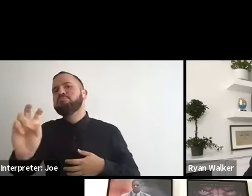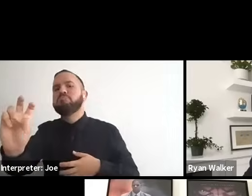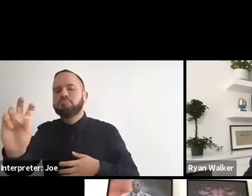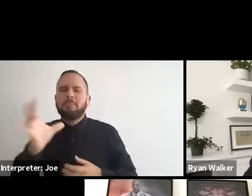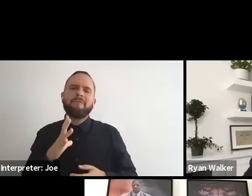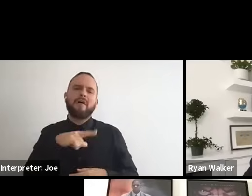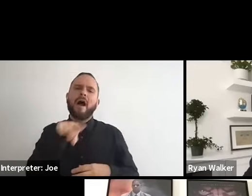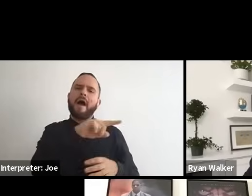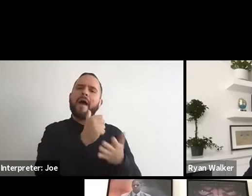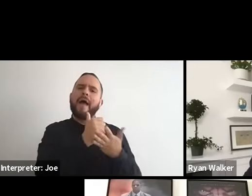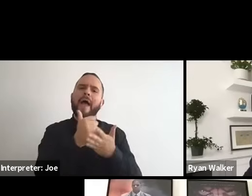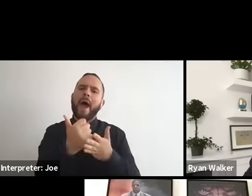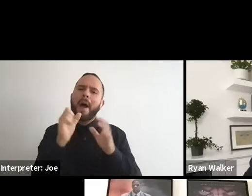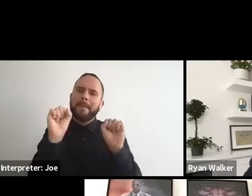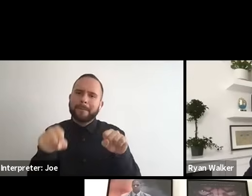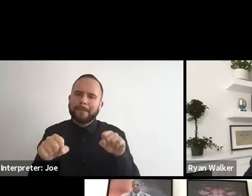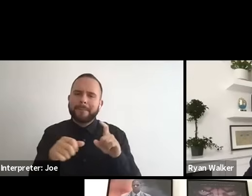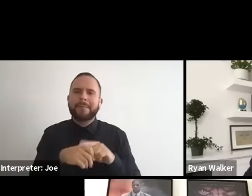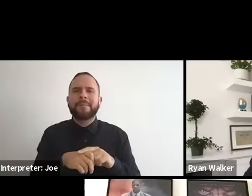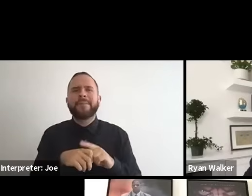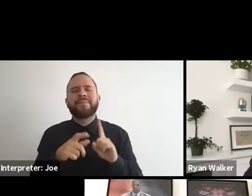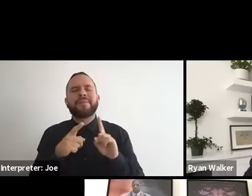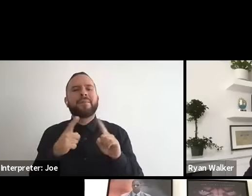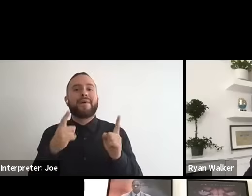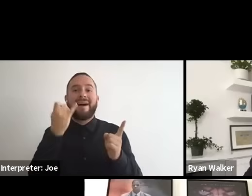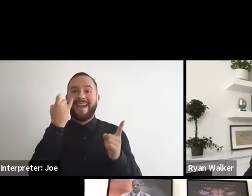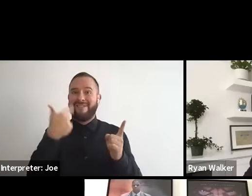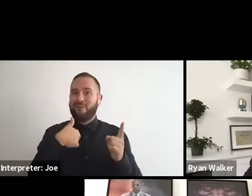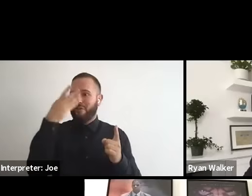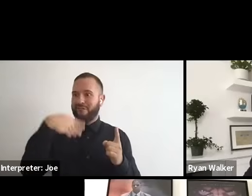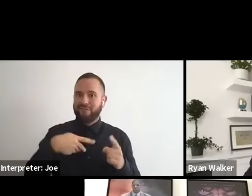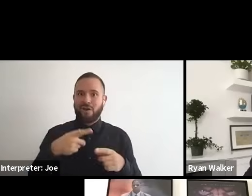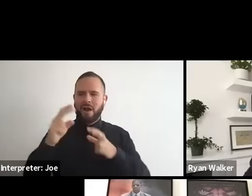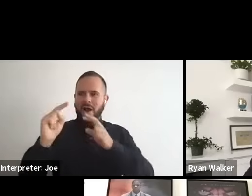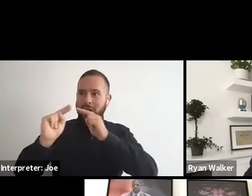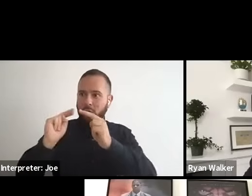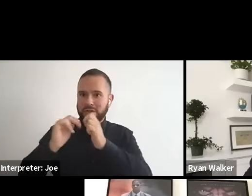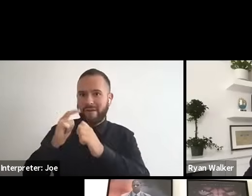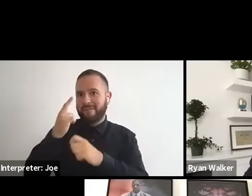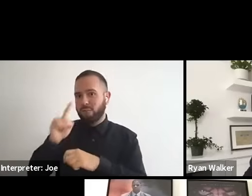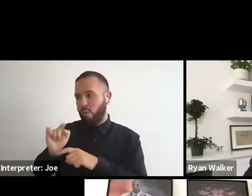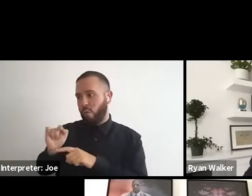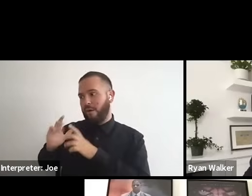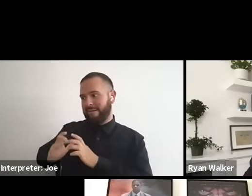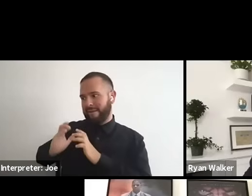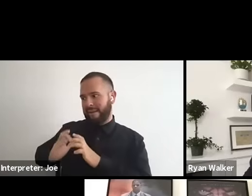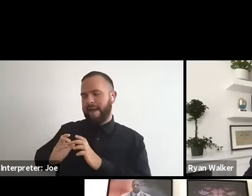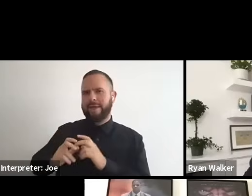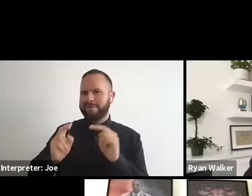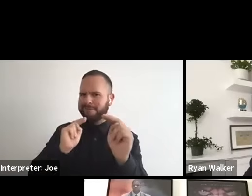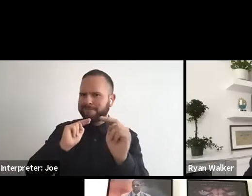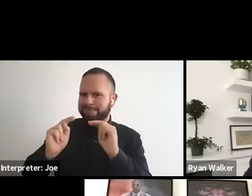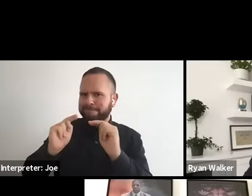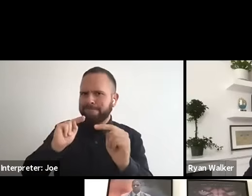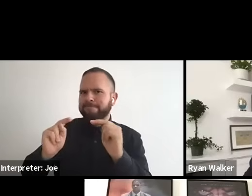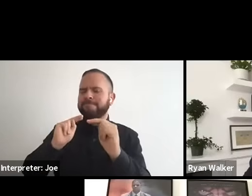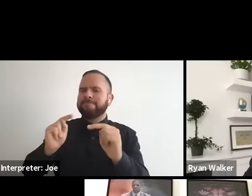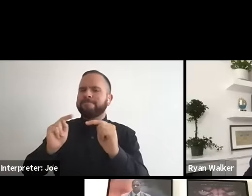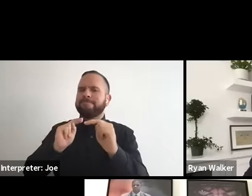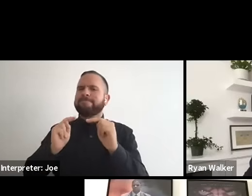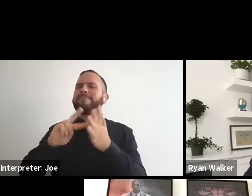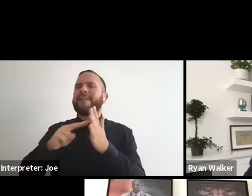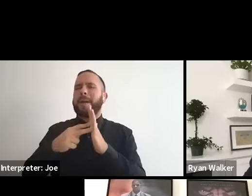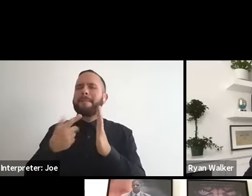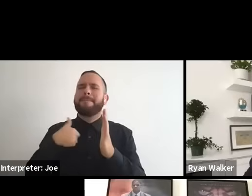But when we're on the front lines of negotiating deals for the clients, it's really negotiating the deals as it pertains to